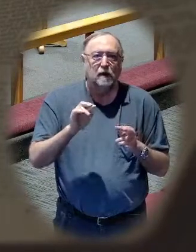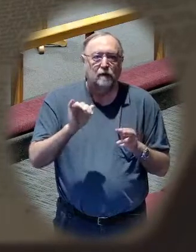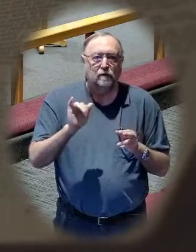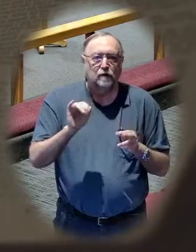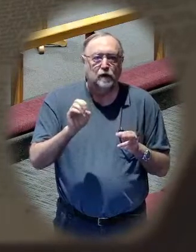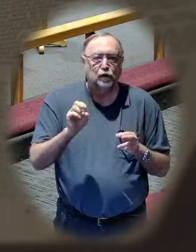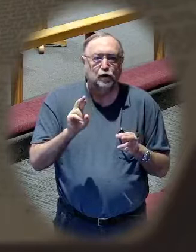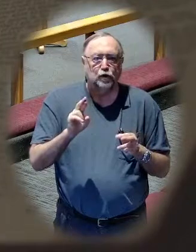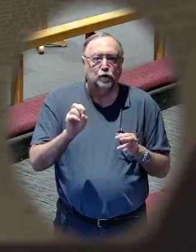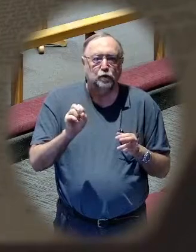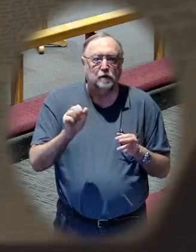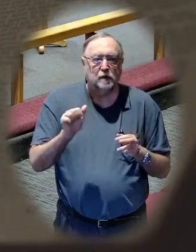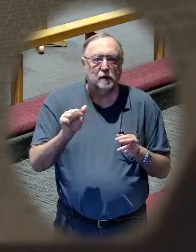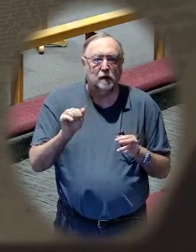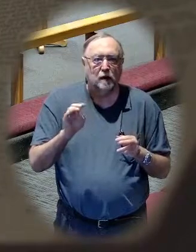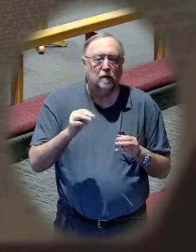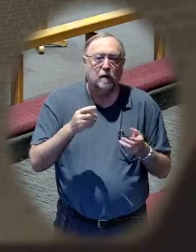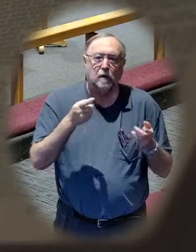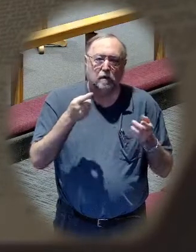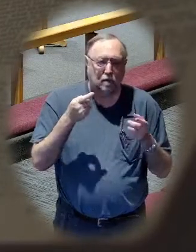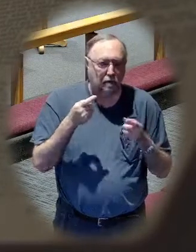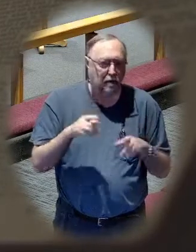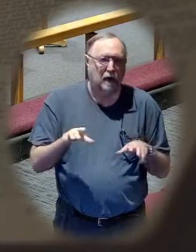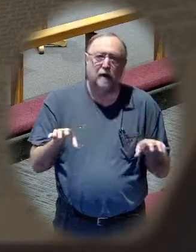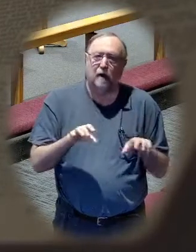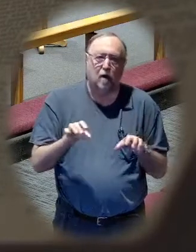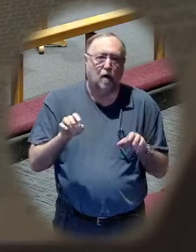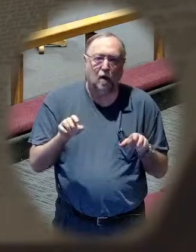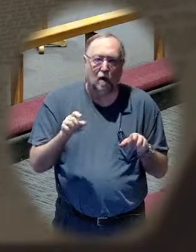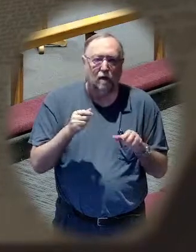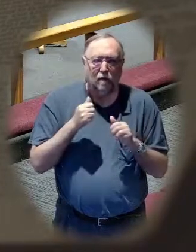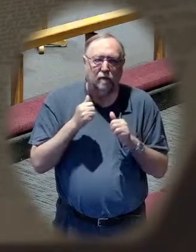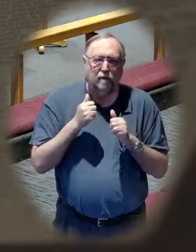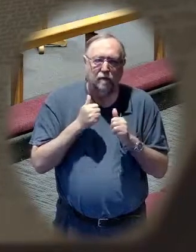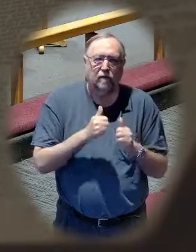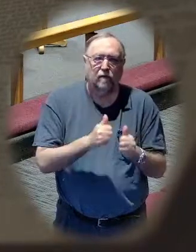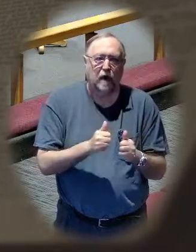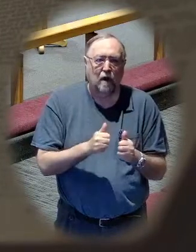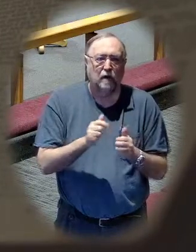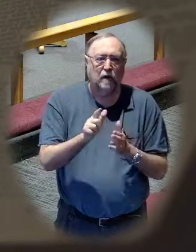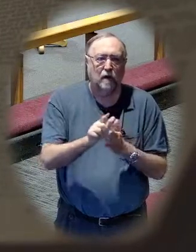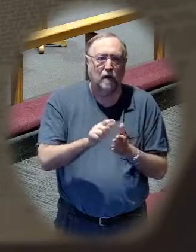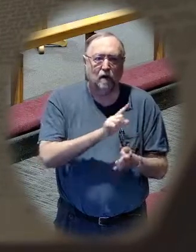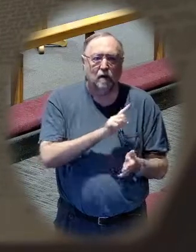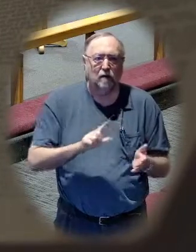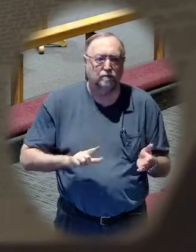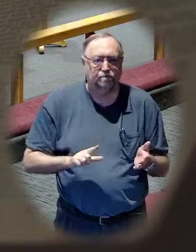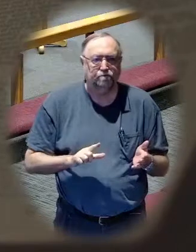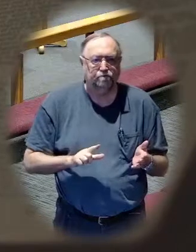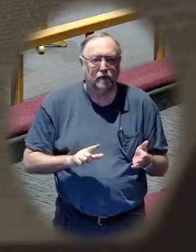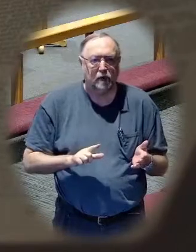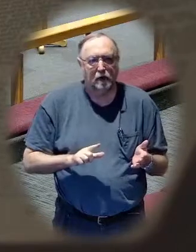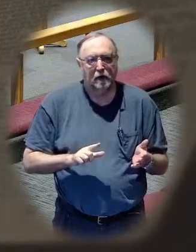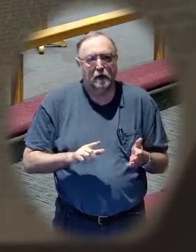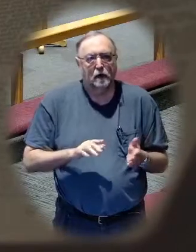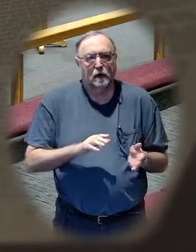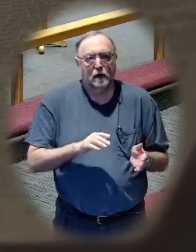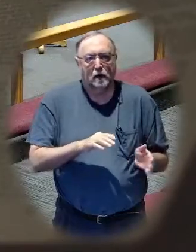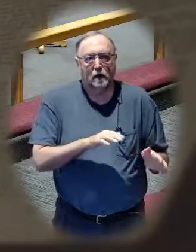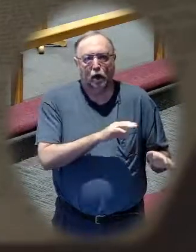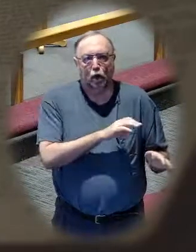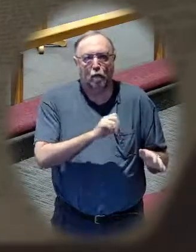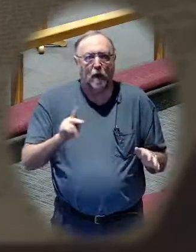they had performed everything according to the law of the Lord, they returned to Galilee, to their own town of